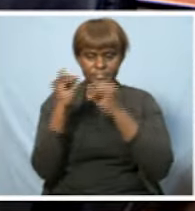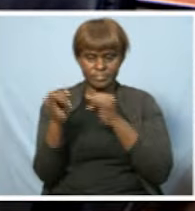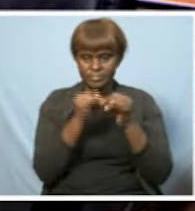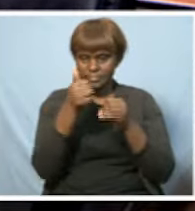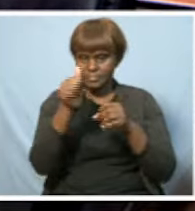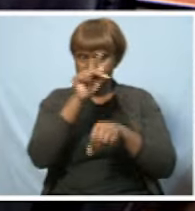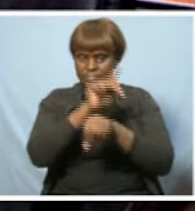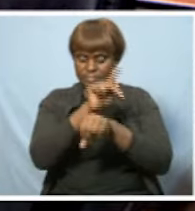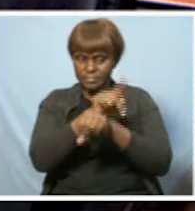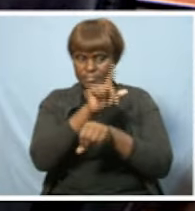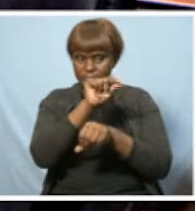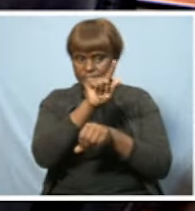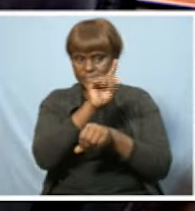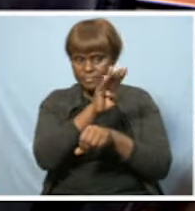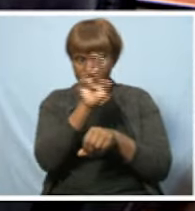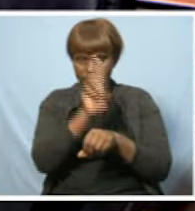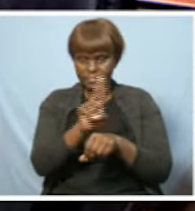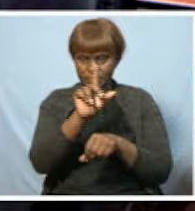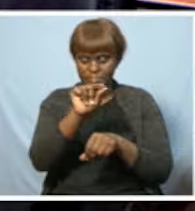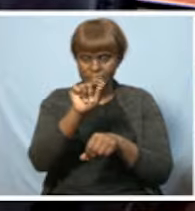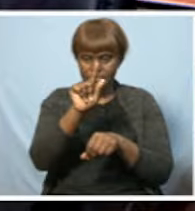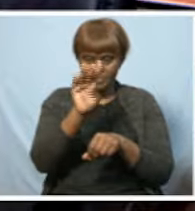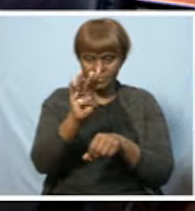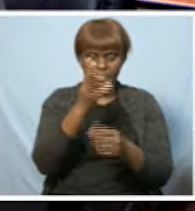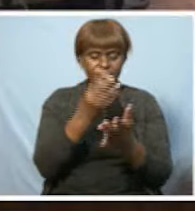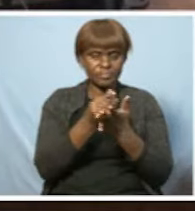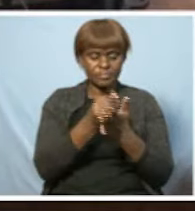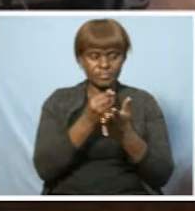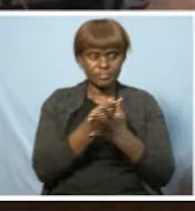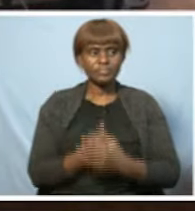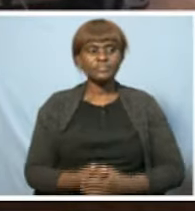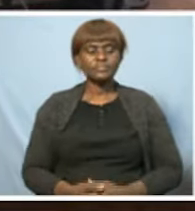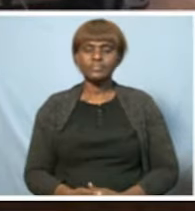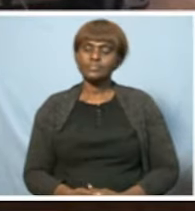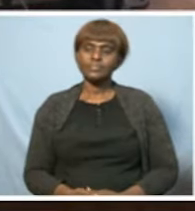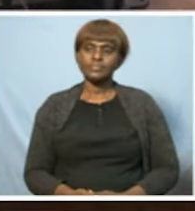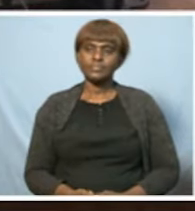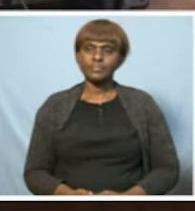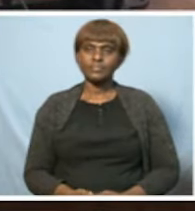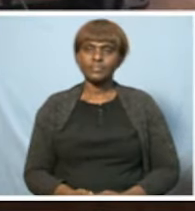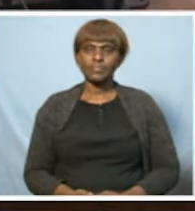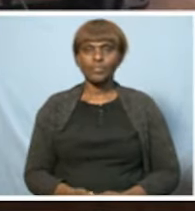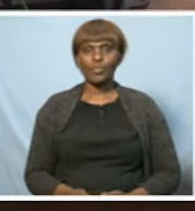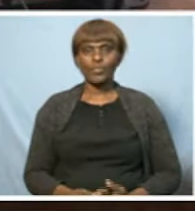2024 project using 2024 funds? Yes, Director Engineering.